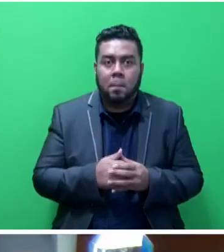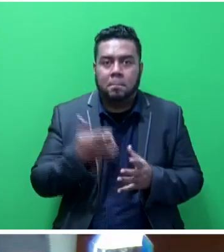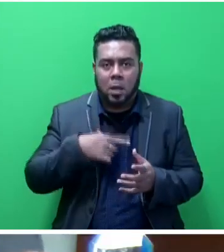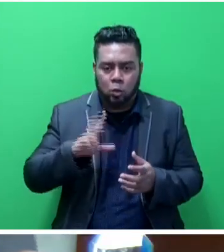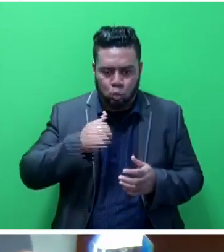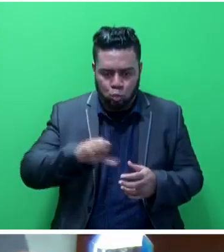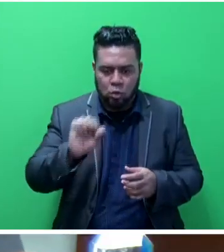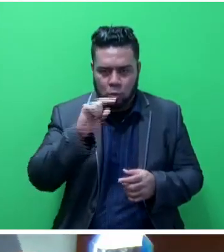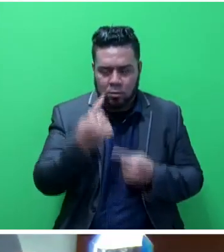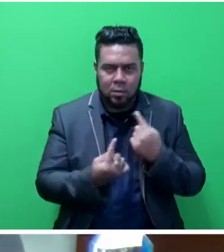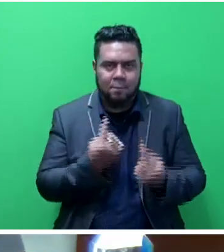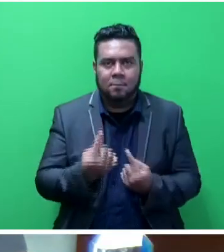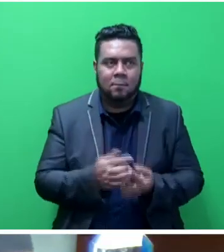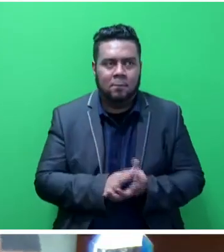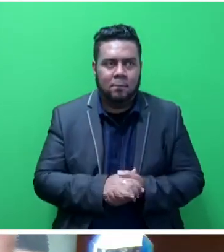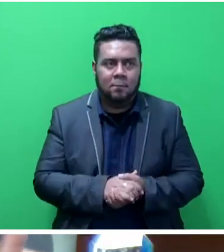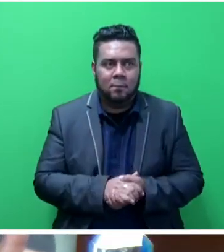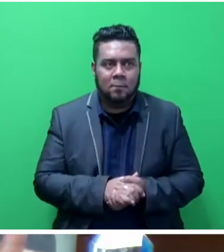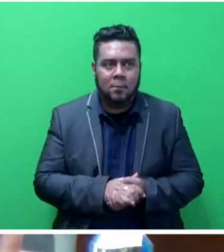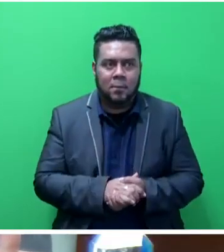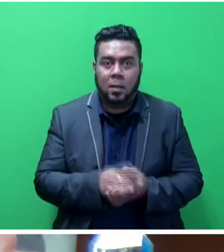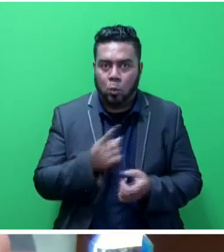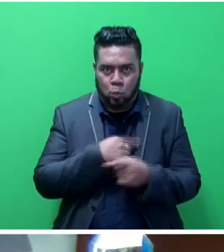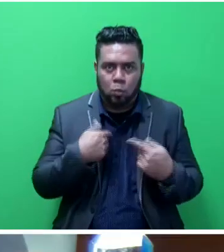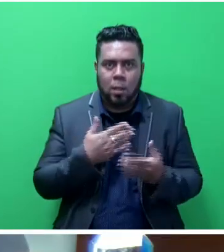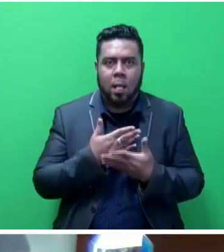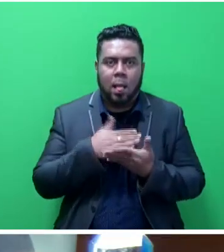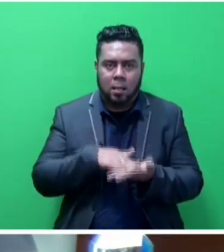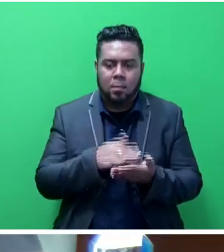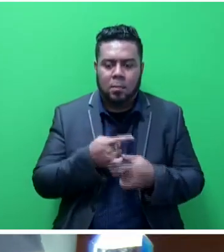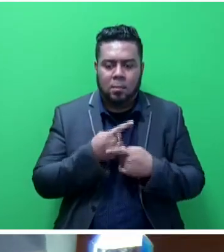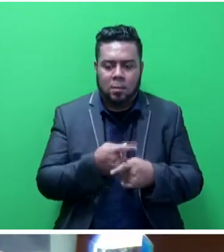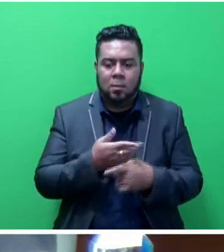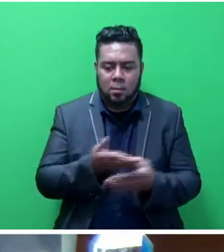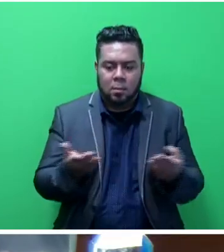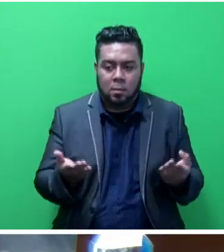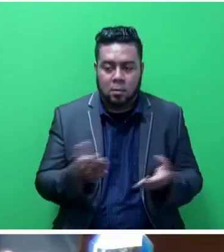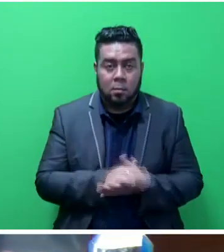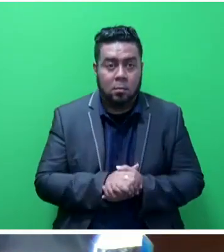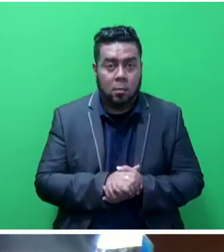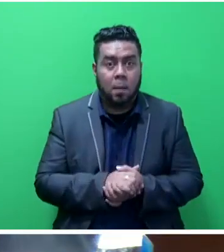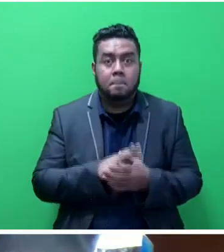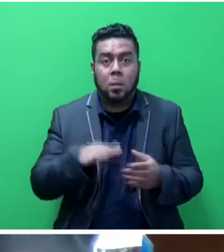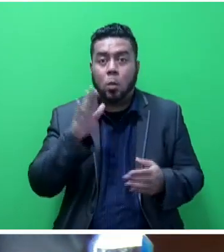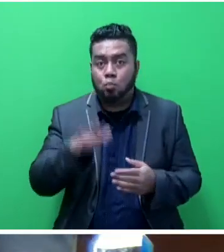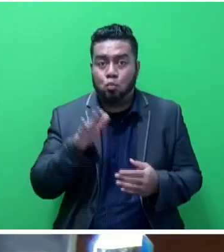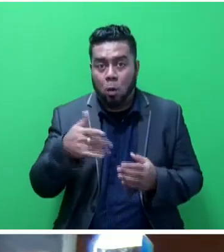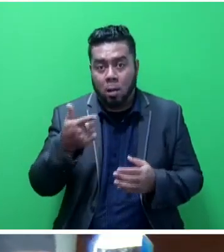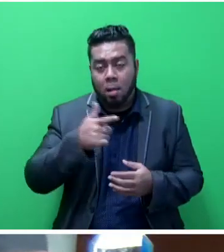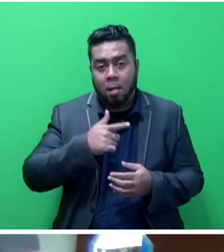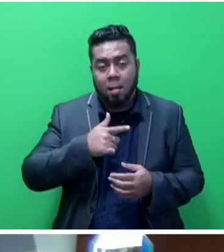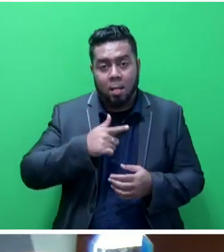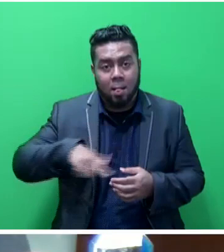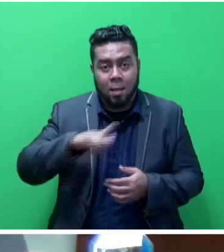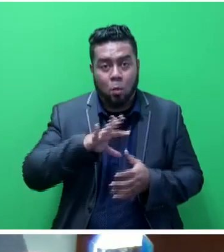it yourself. And we'll help you and guide you. Mr. Speaker, the poor landowners listened